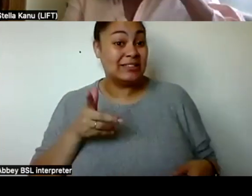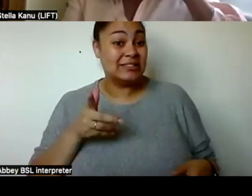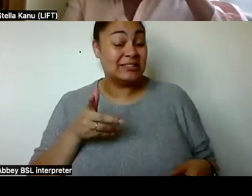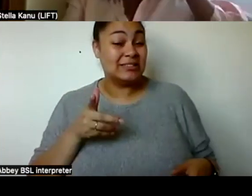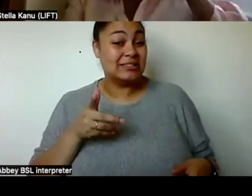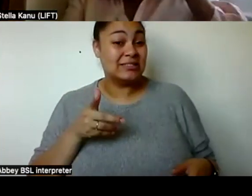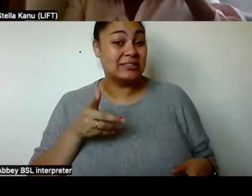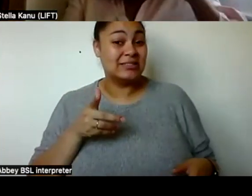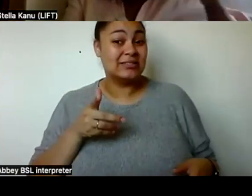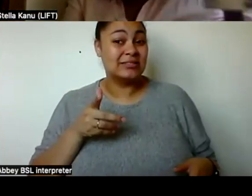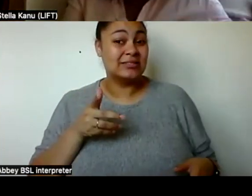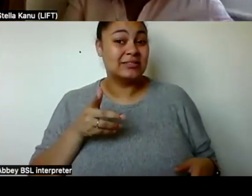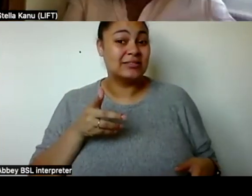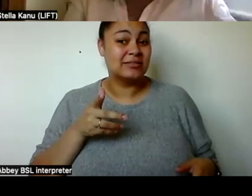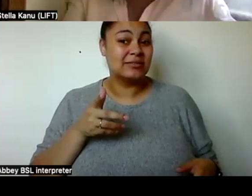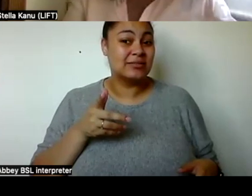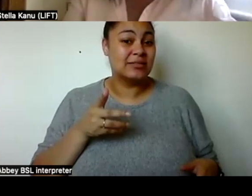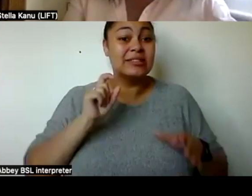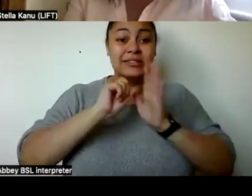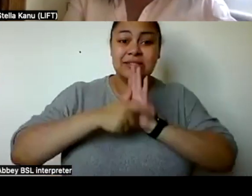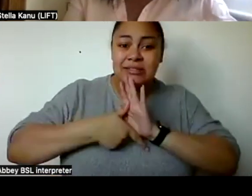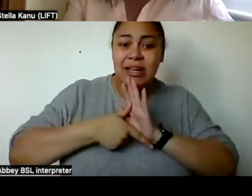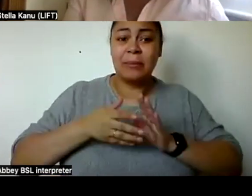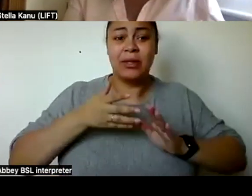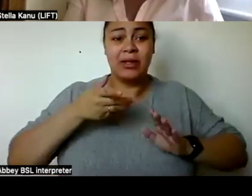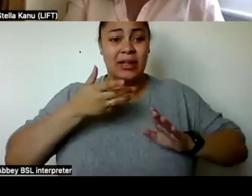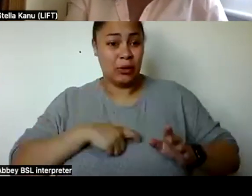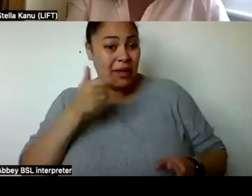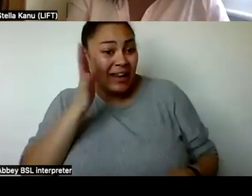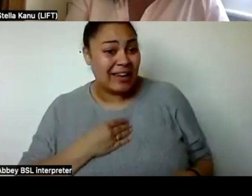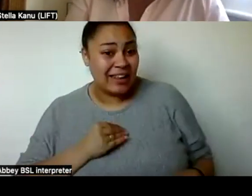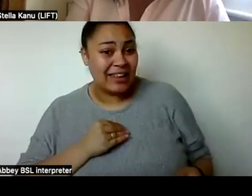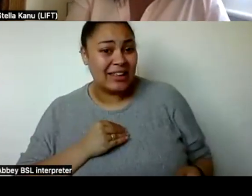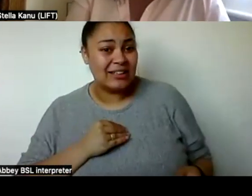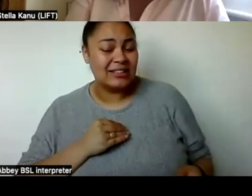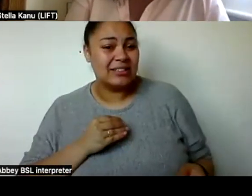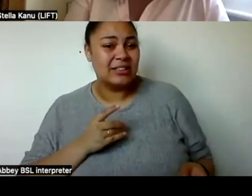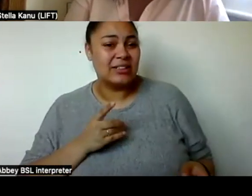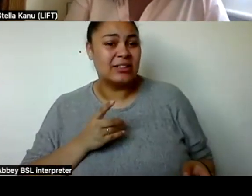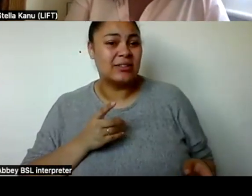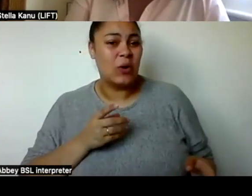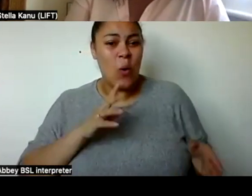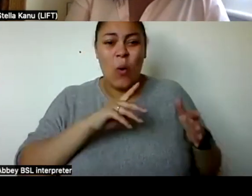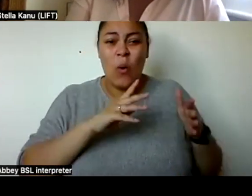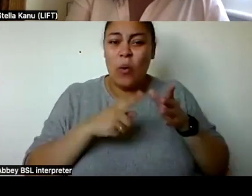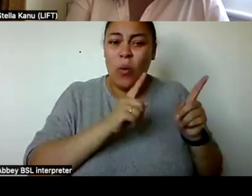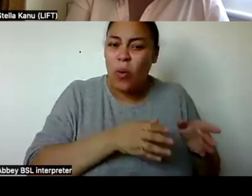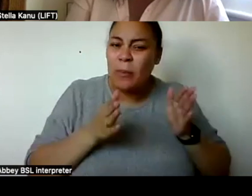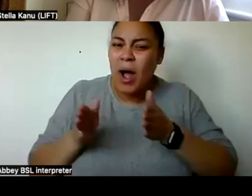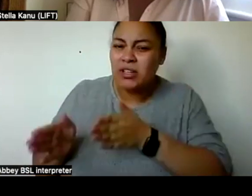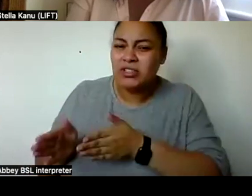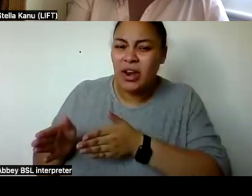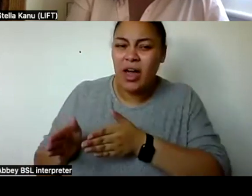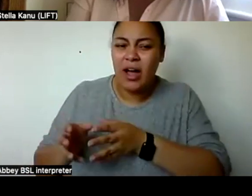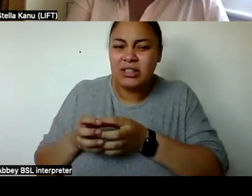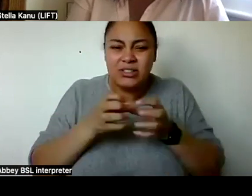include some of the things that disabled humans need or others who are marginalized. And of course, you recognize